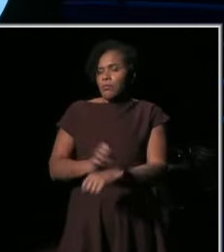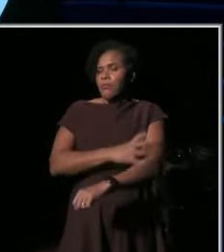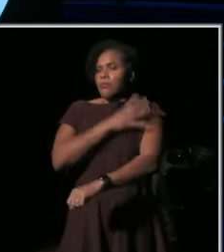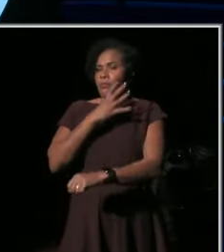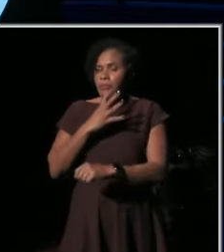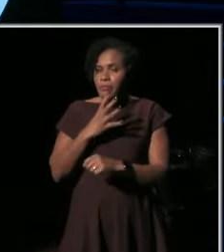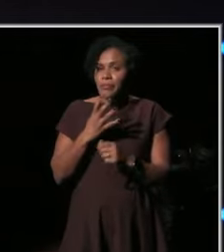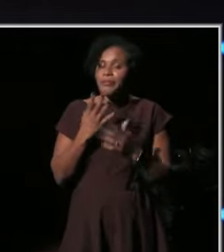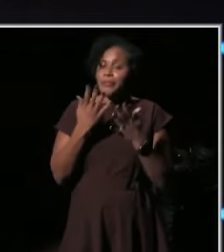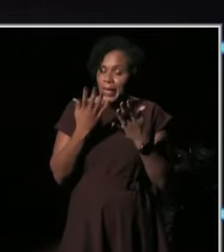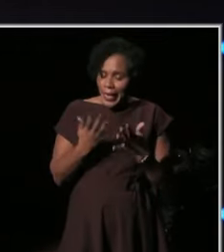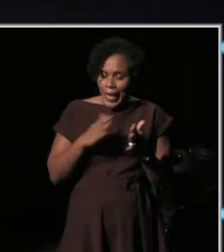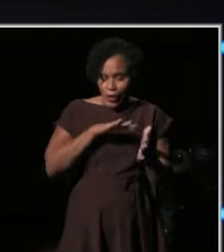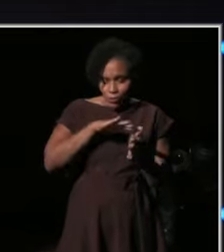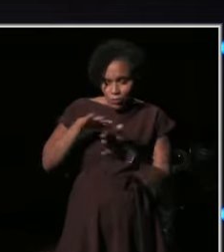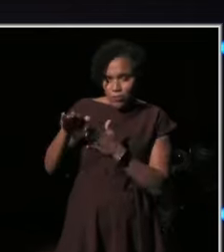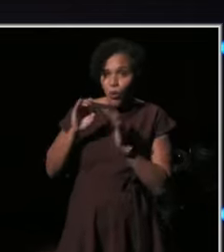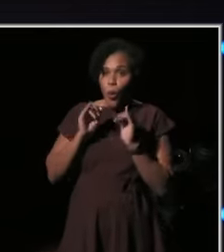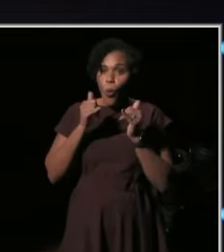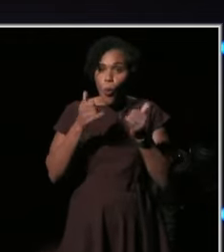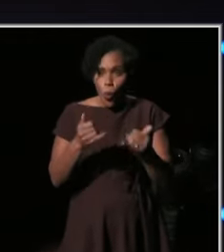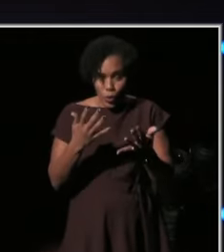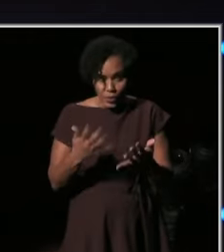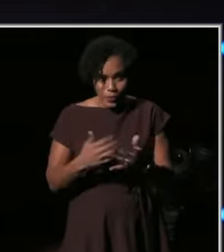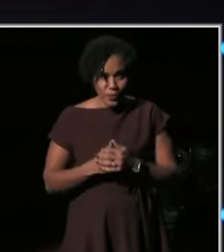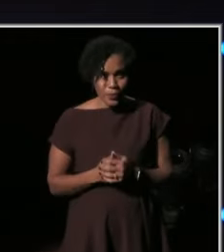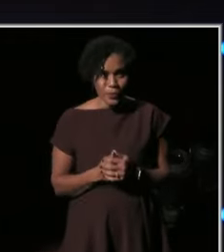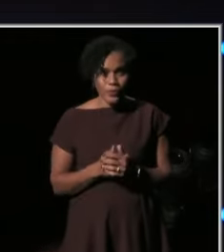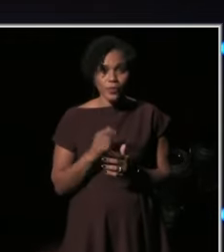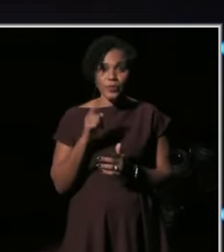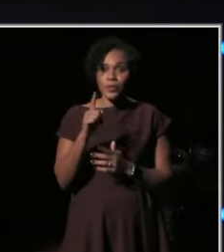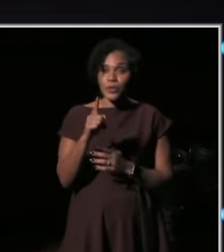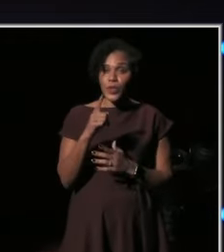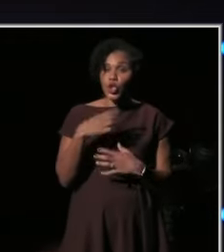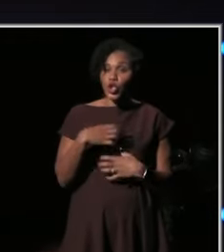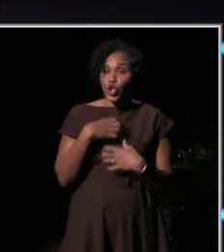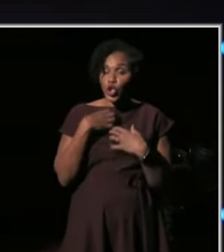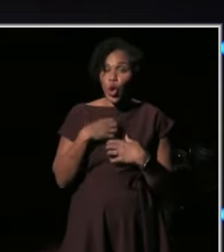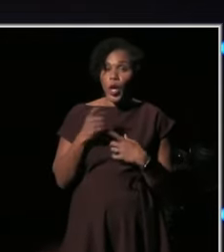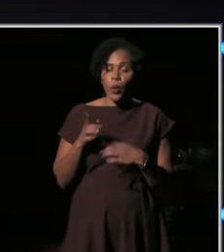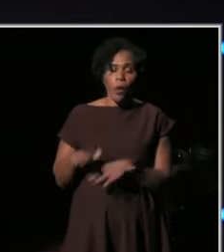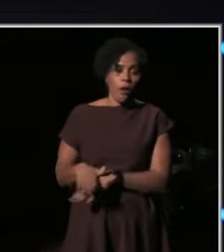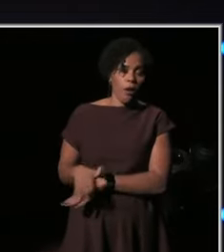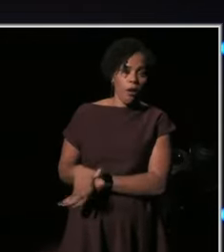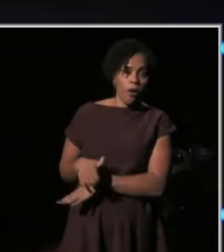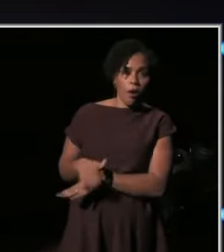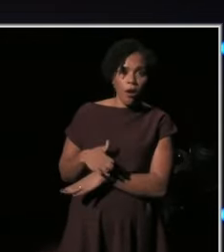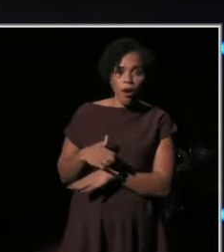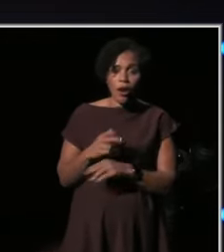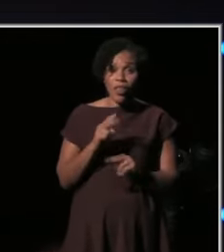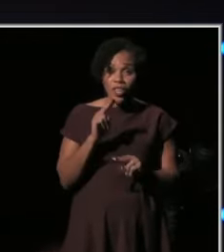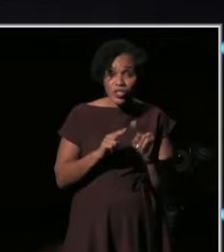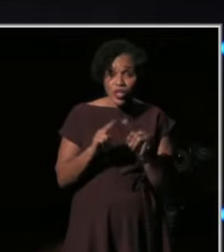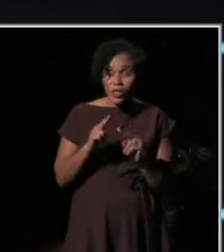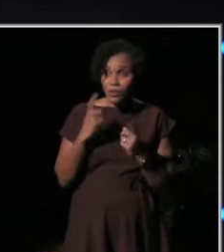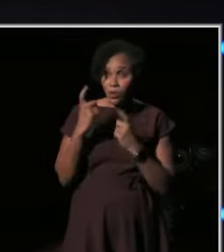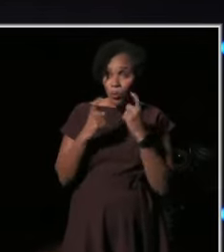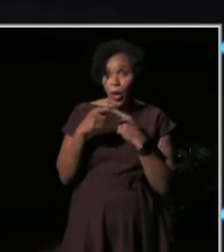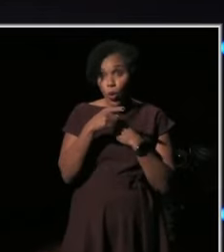award itself. Faced with a shocking cover-up, the judges considered these filmmakers